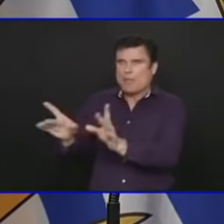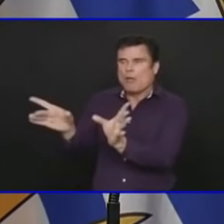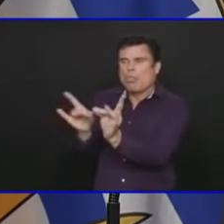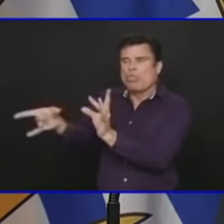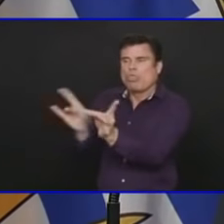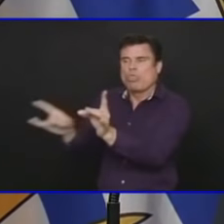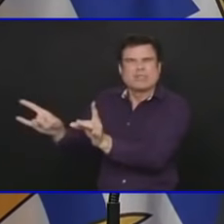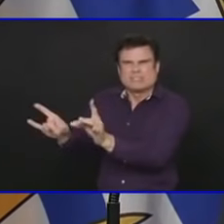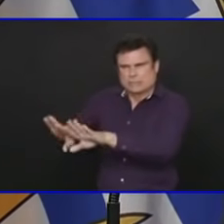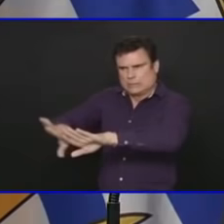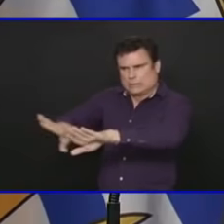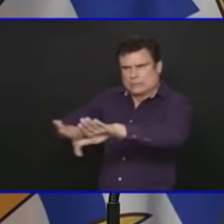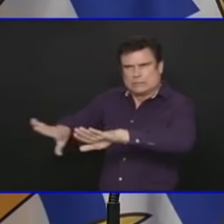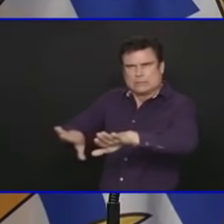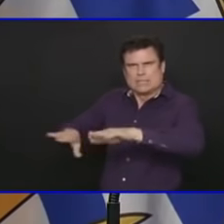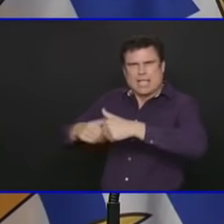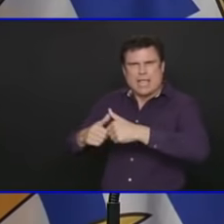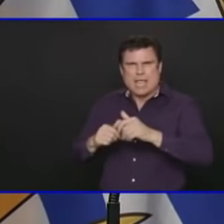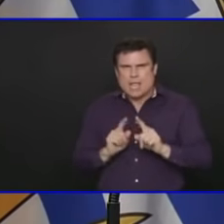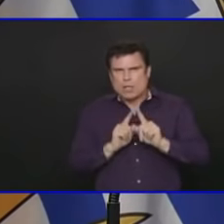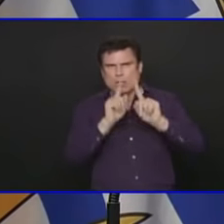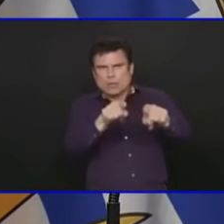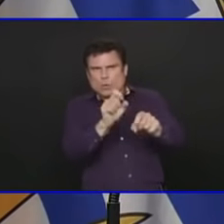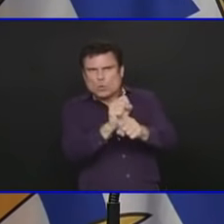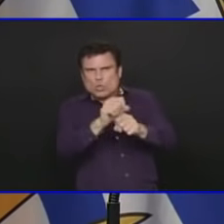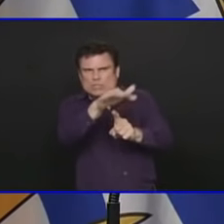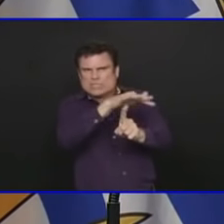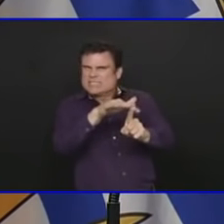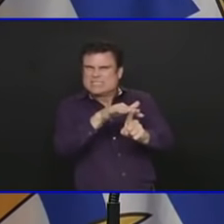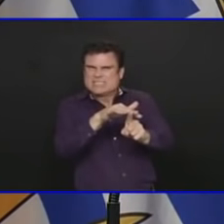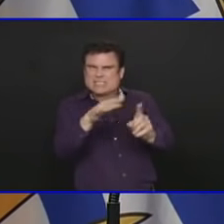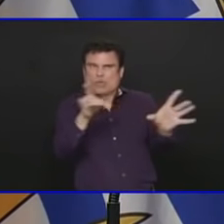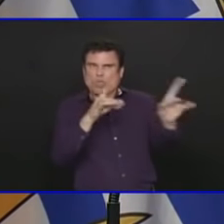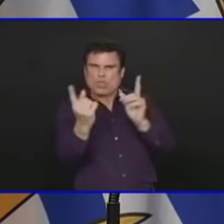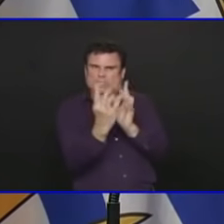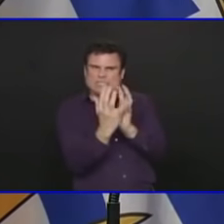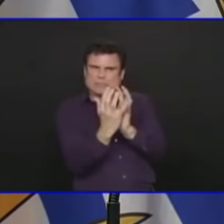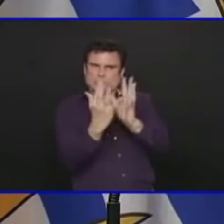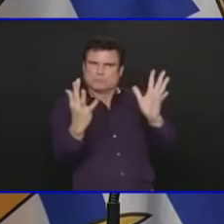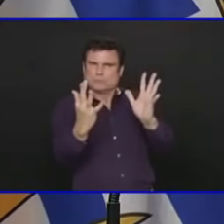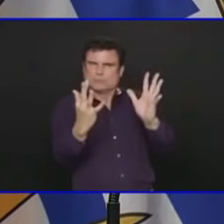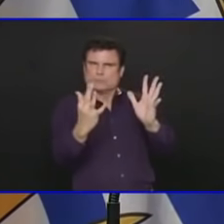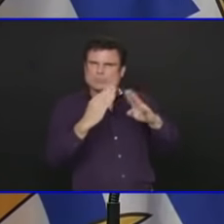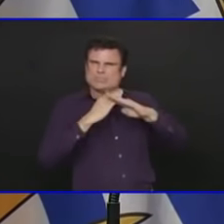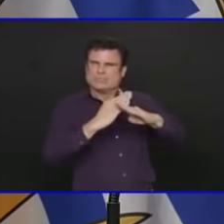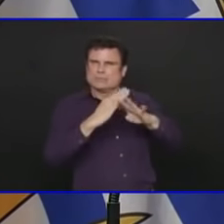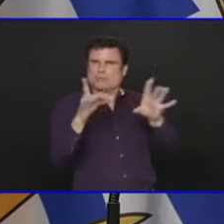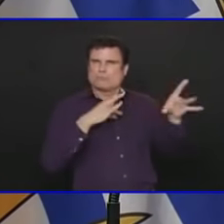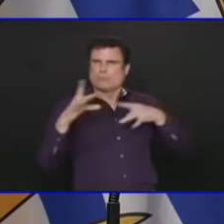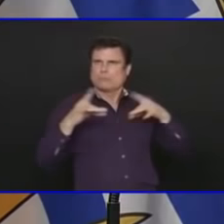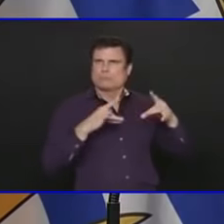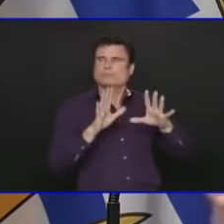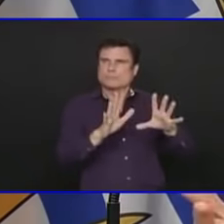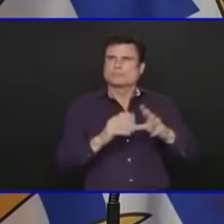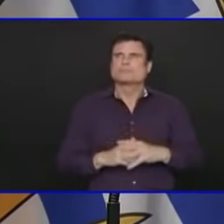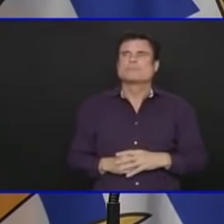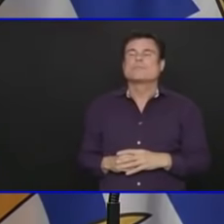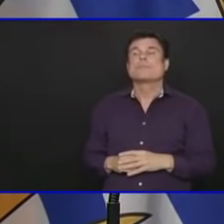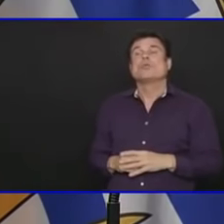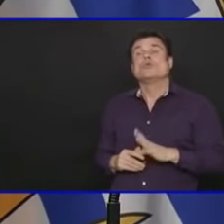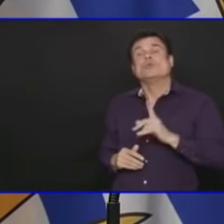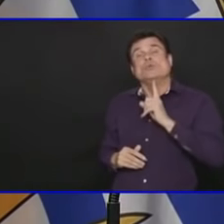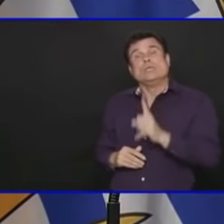zero threshold for staying home if we're not feeling well. And we need to enable schools and businesses so